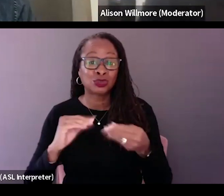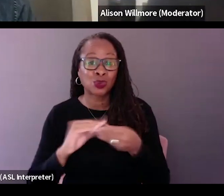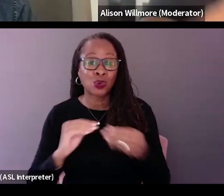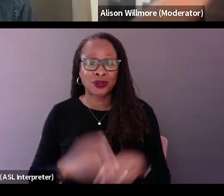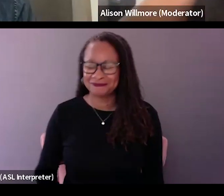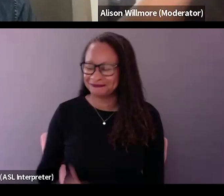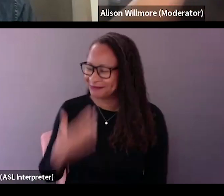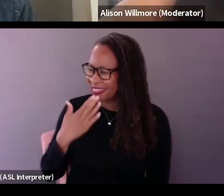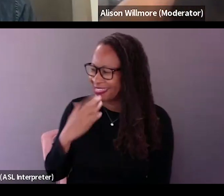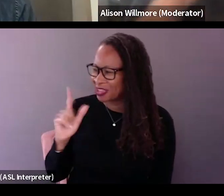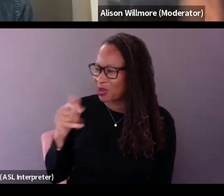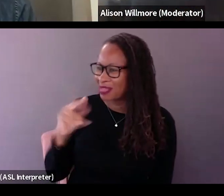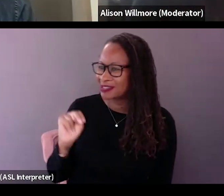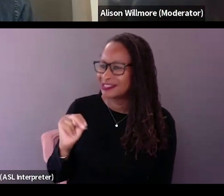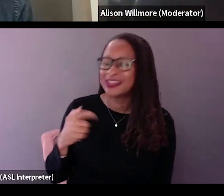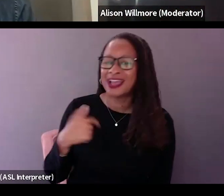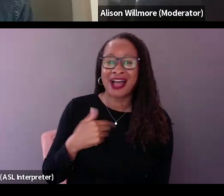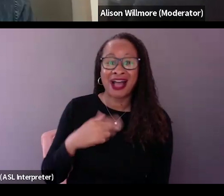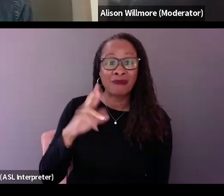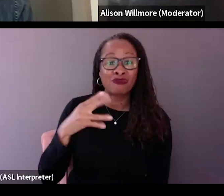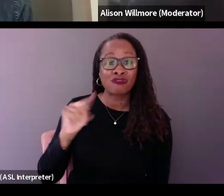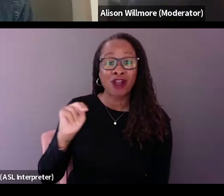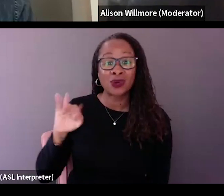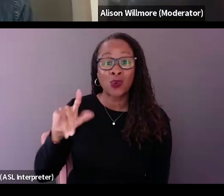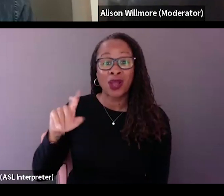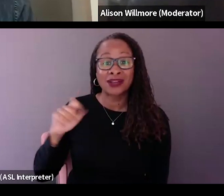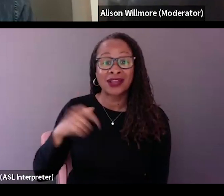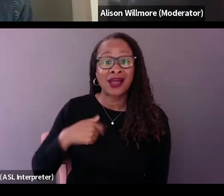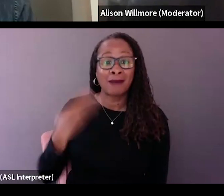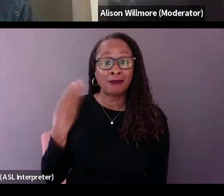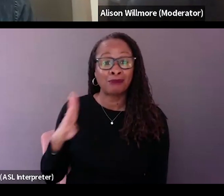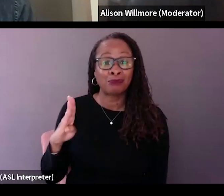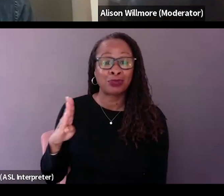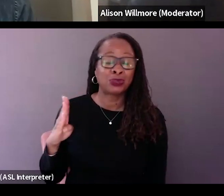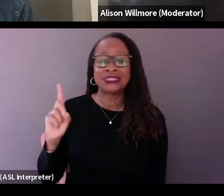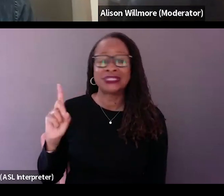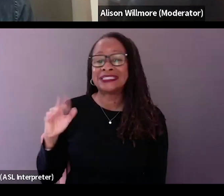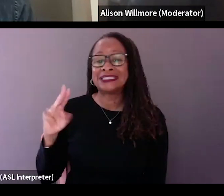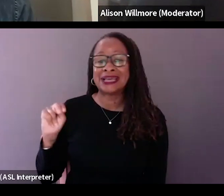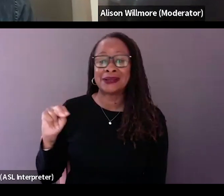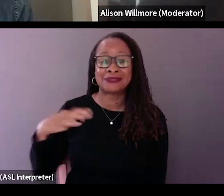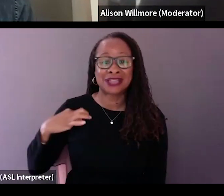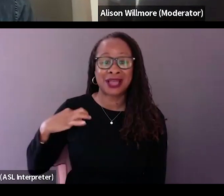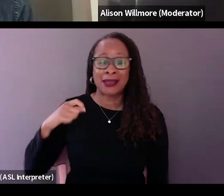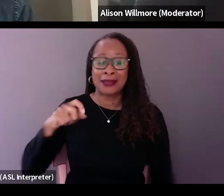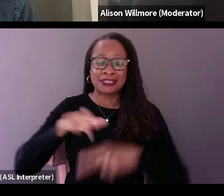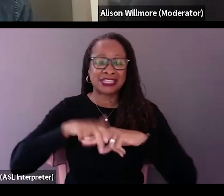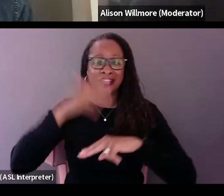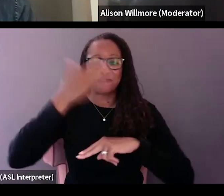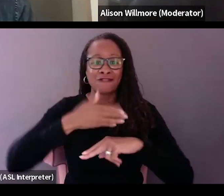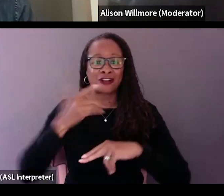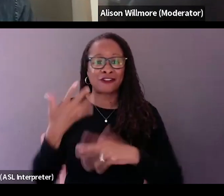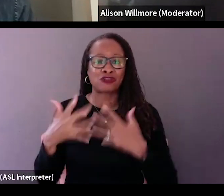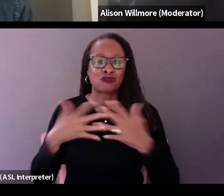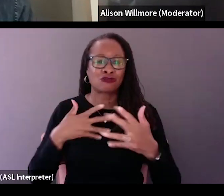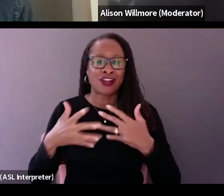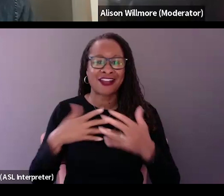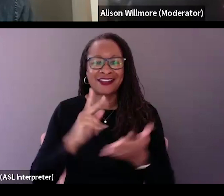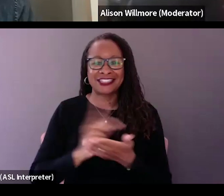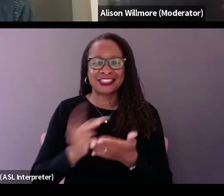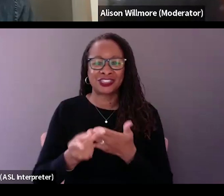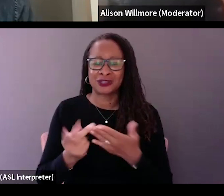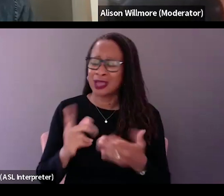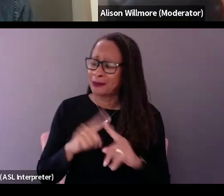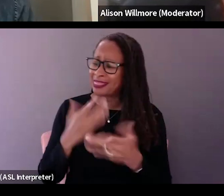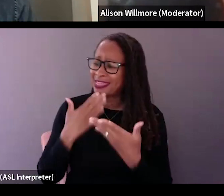I'm wearing a blue denim top and I am in front of a gray kitchen. But thank you for taking the time, Allison. Oh, no, it's